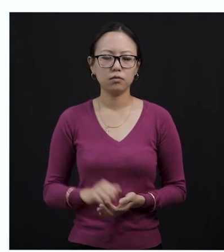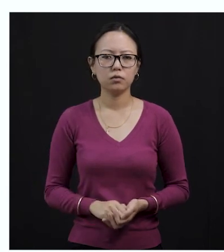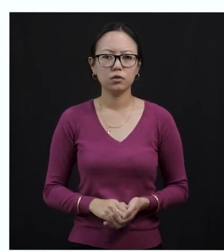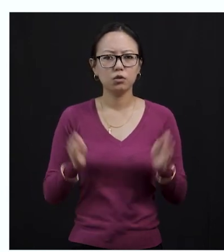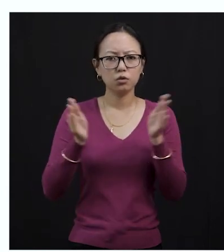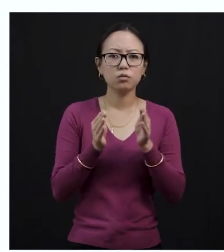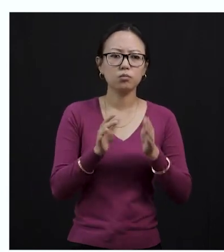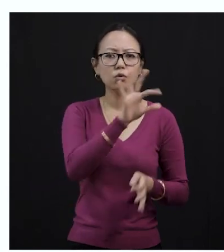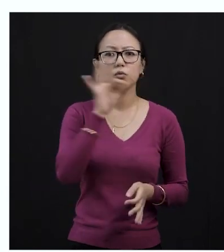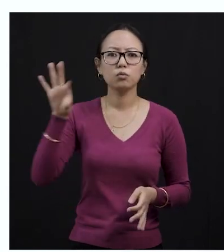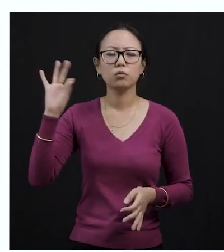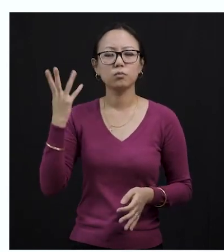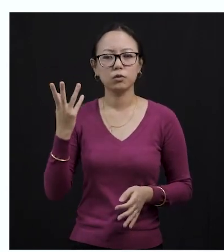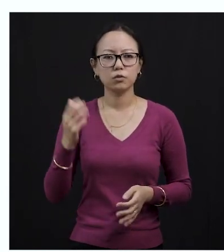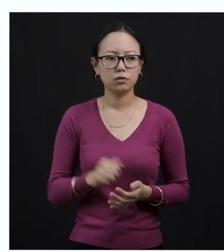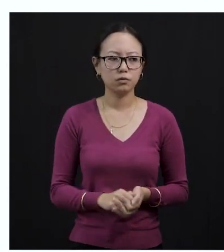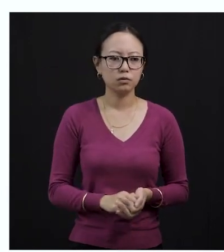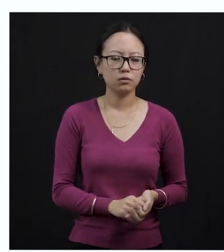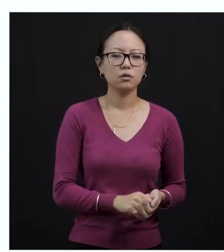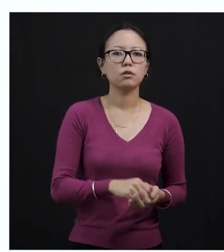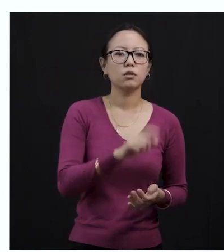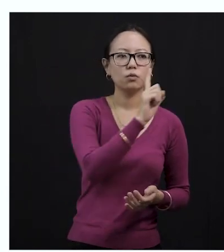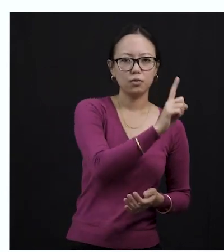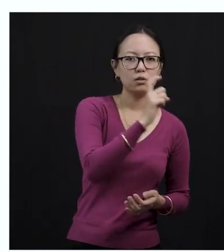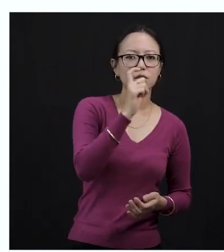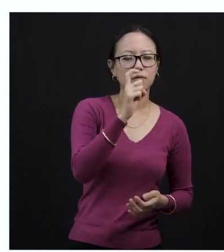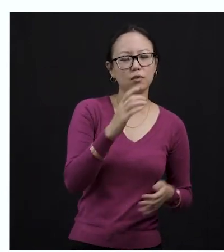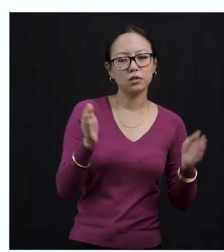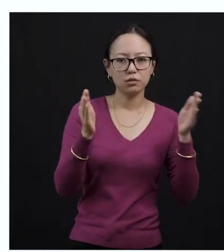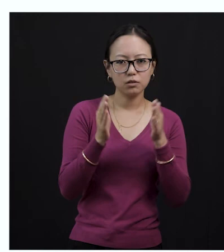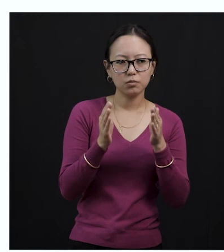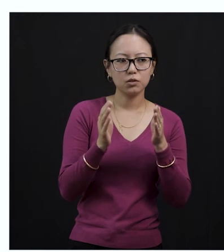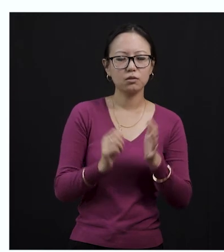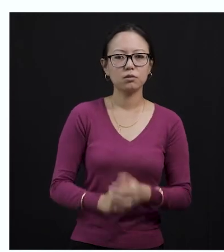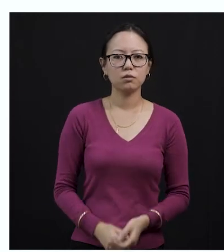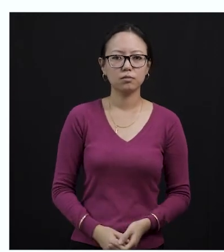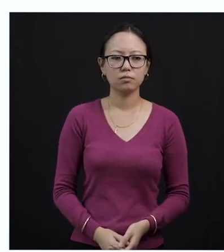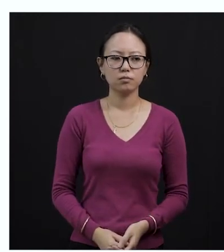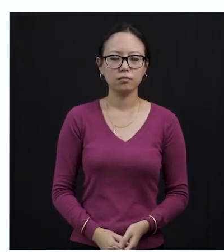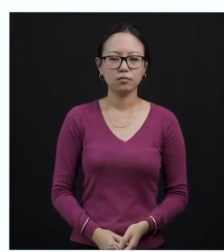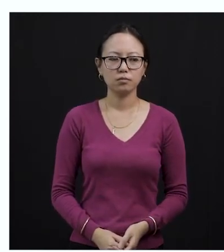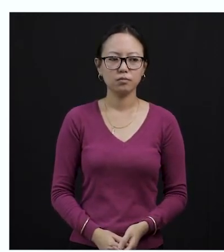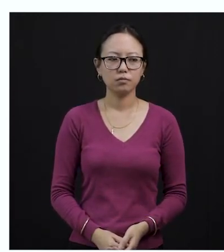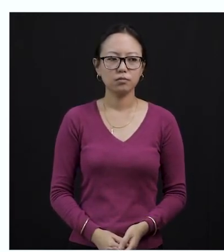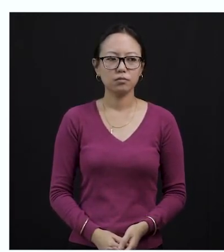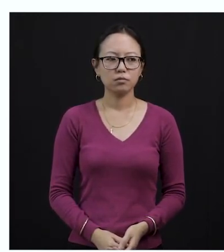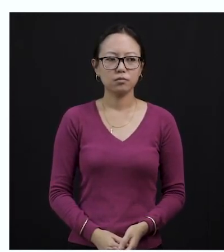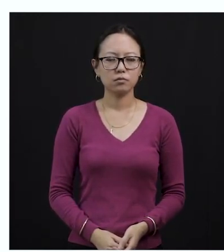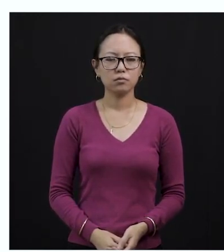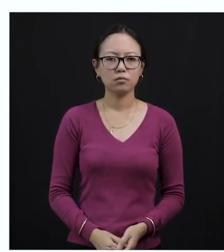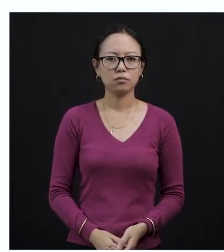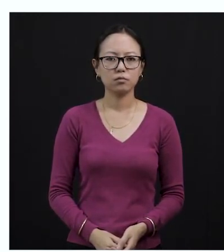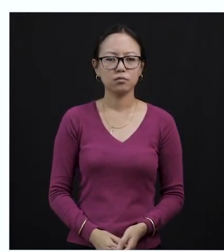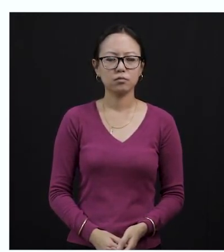is smaller? 17 is smaller, right? So we will mark this as the smaller one, right?